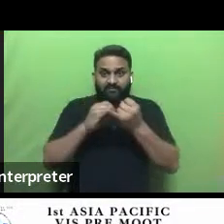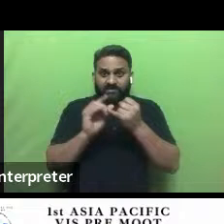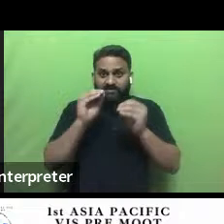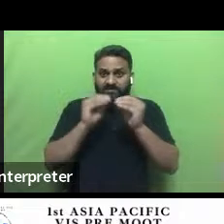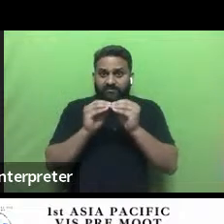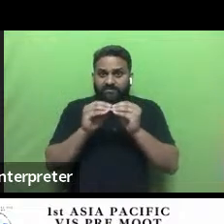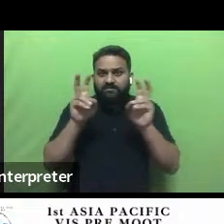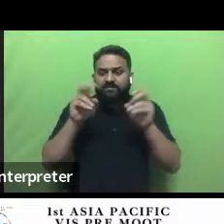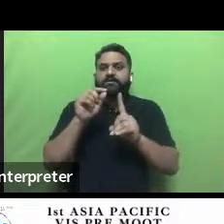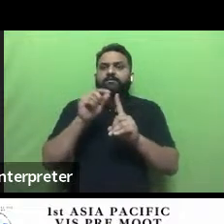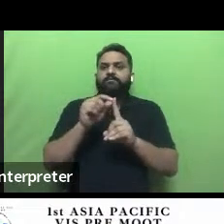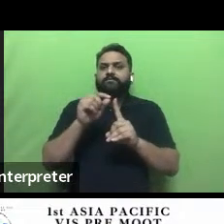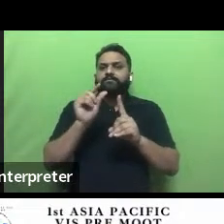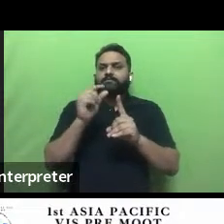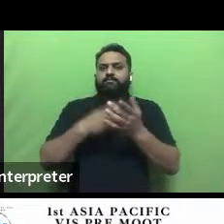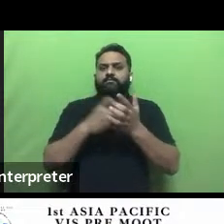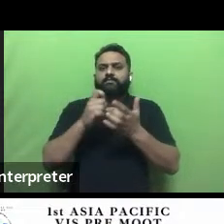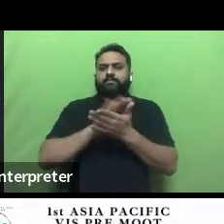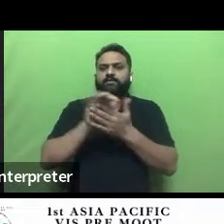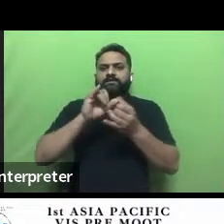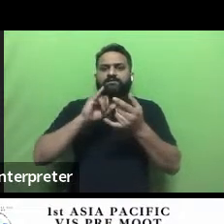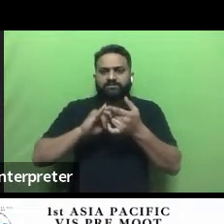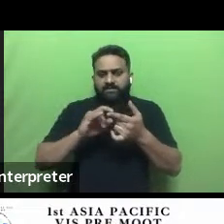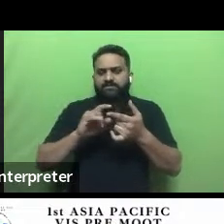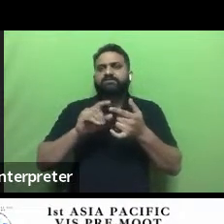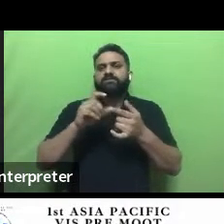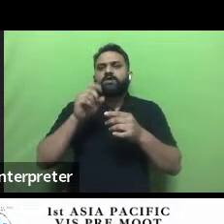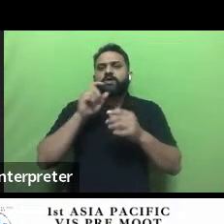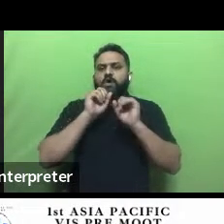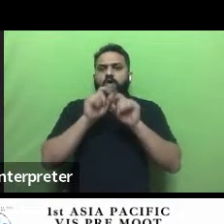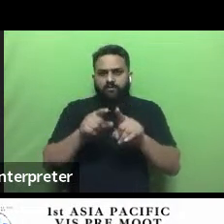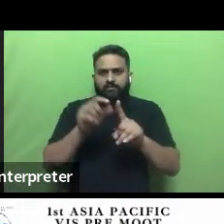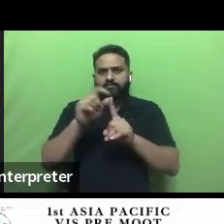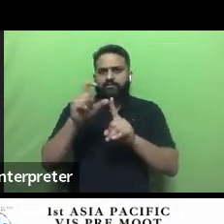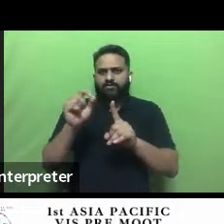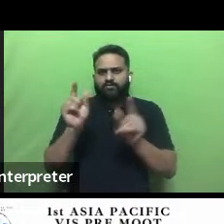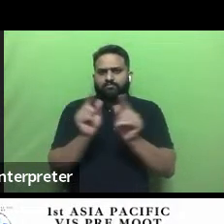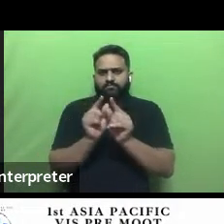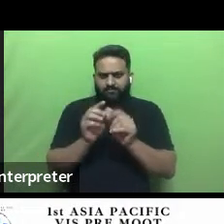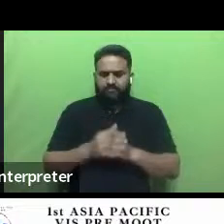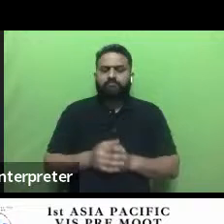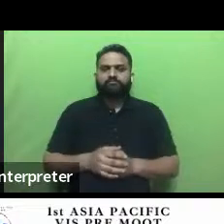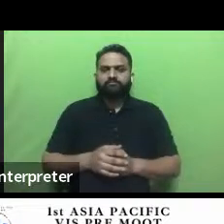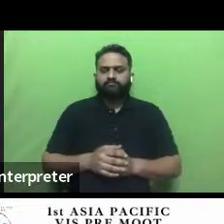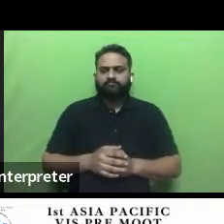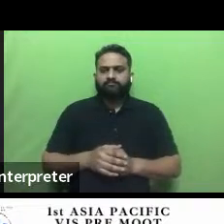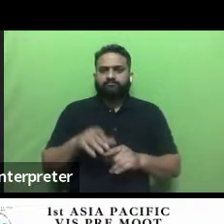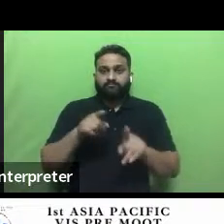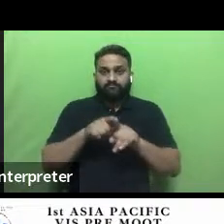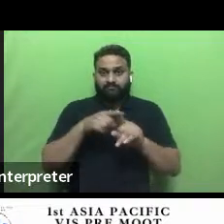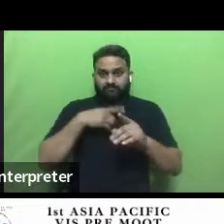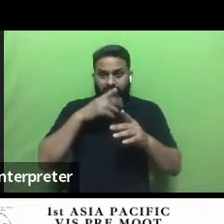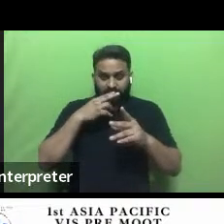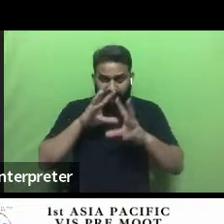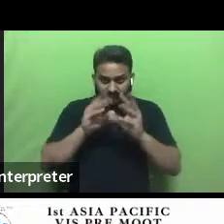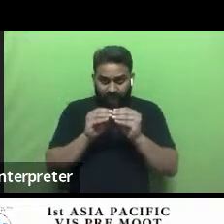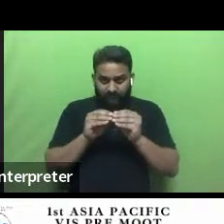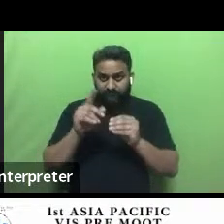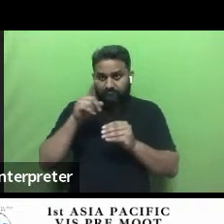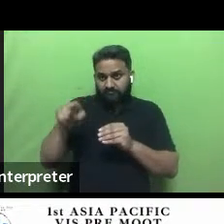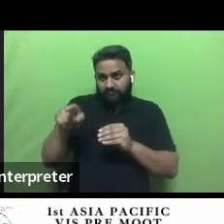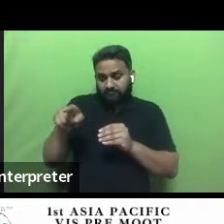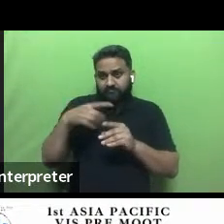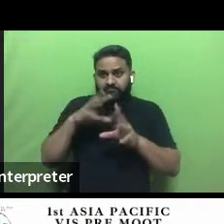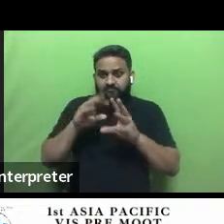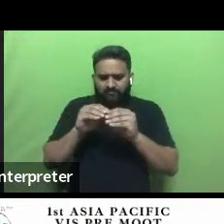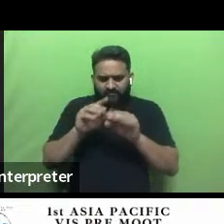and the email contains the phrases, "I would like to place the following order with you," and Ms. Fauconnier will take care of the